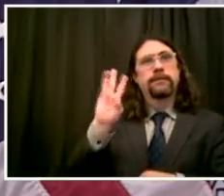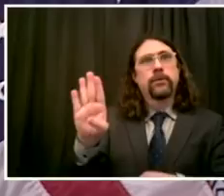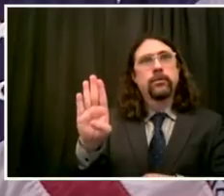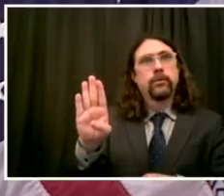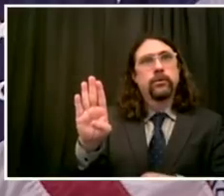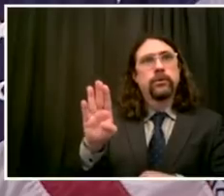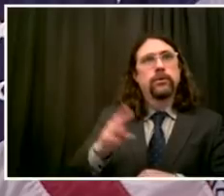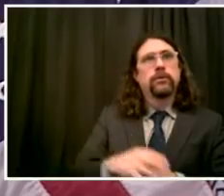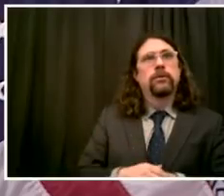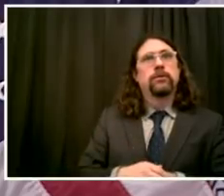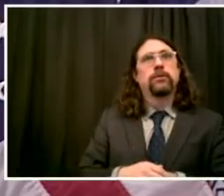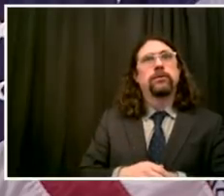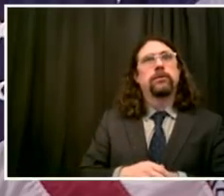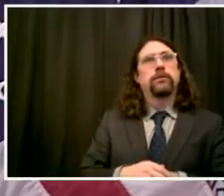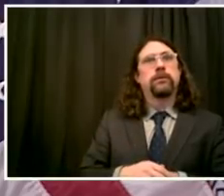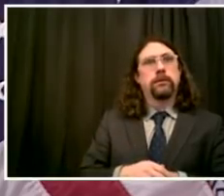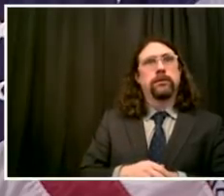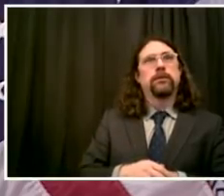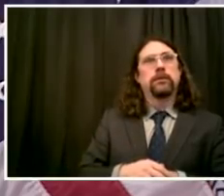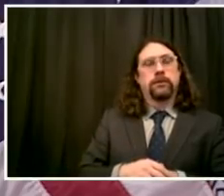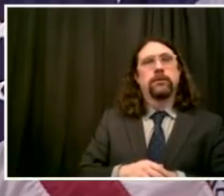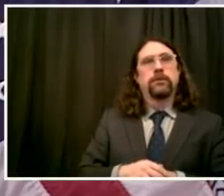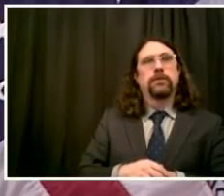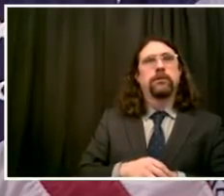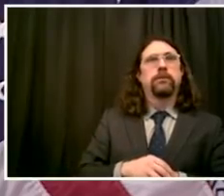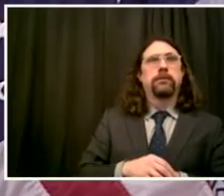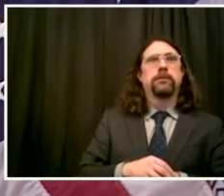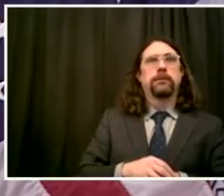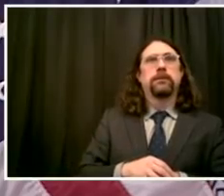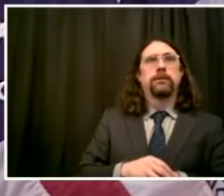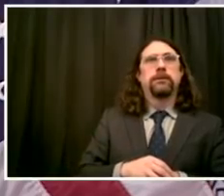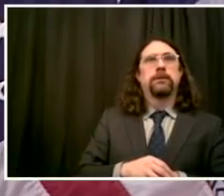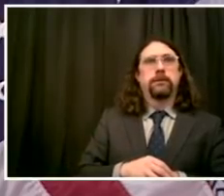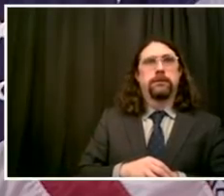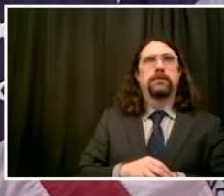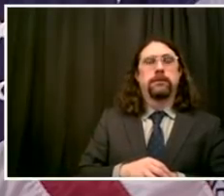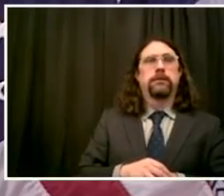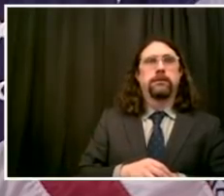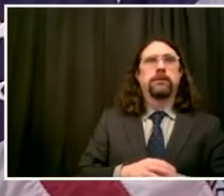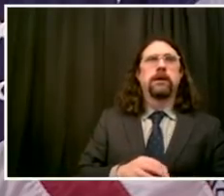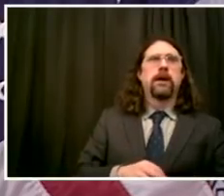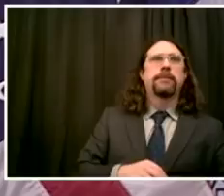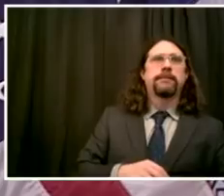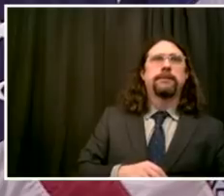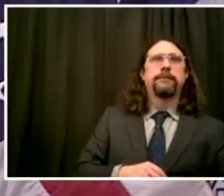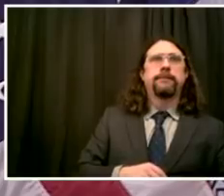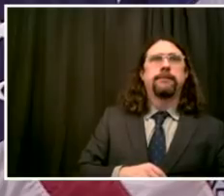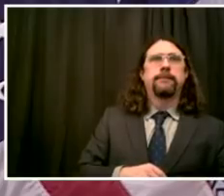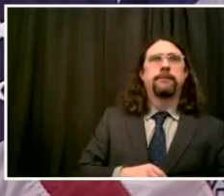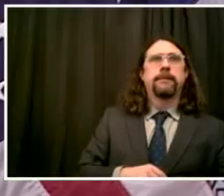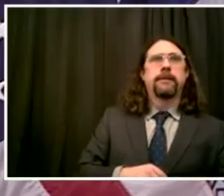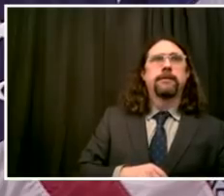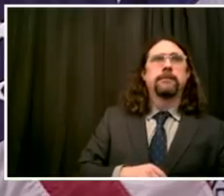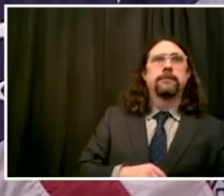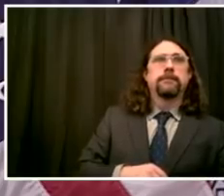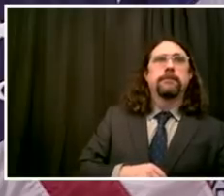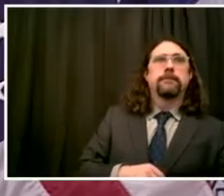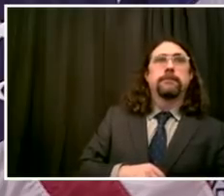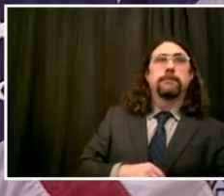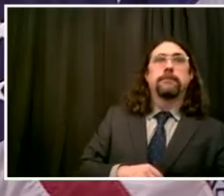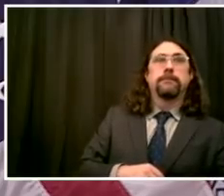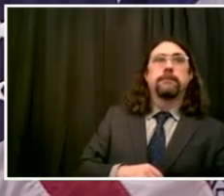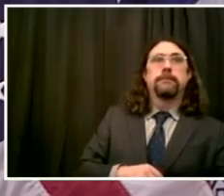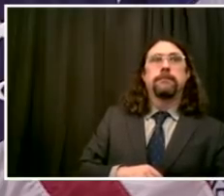who were walking down the street. This is obviously absolutely unacceptable in every way. It's